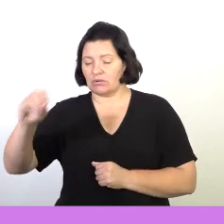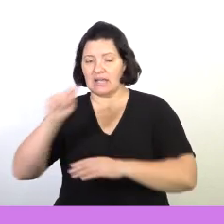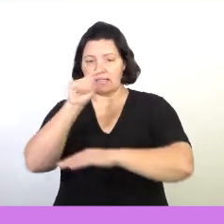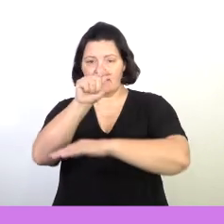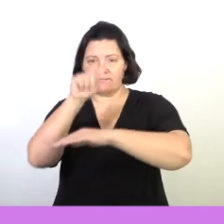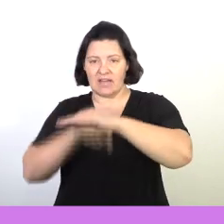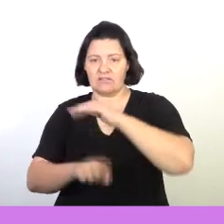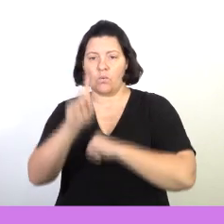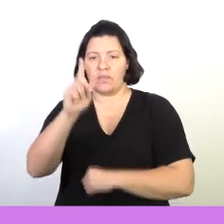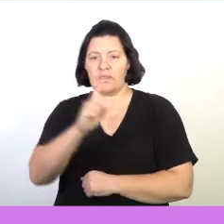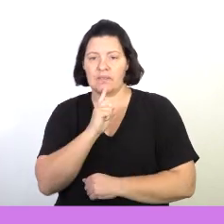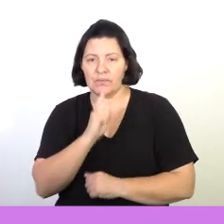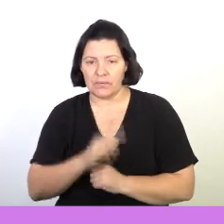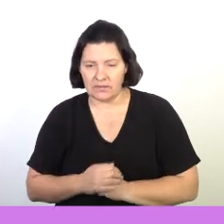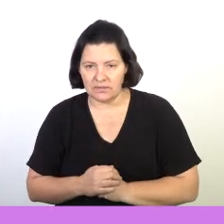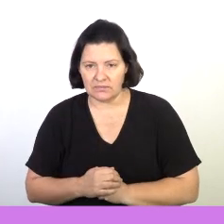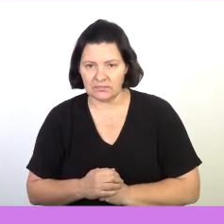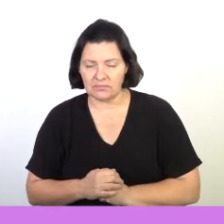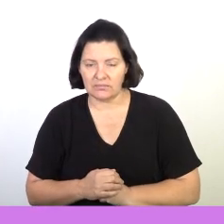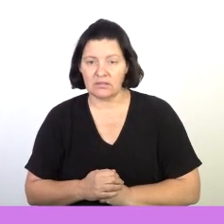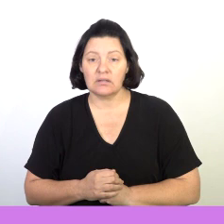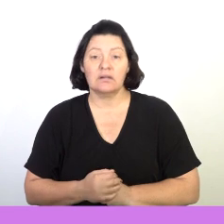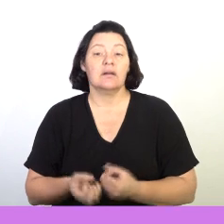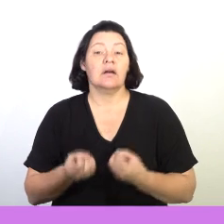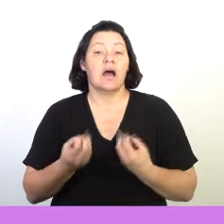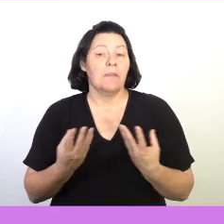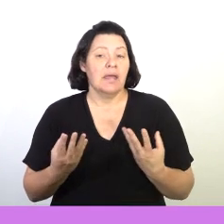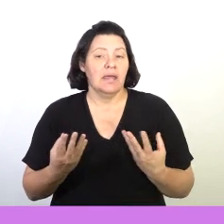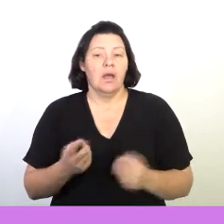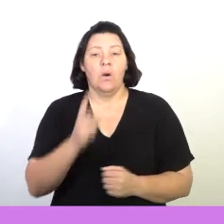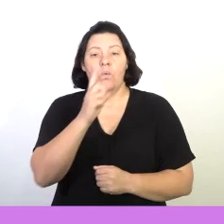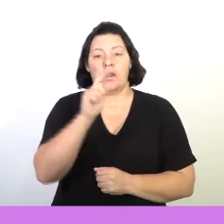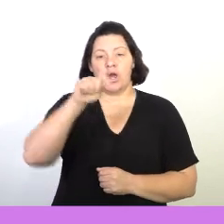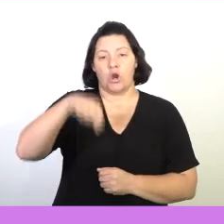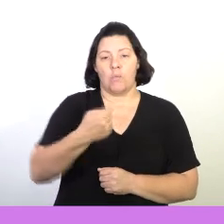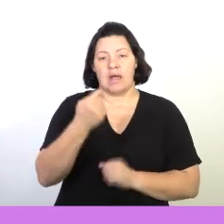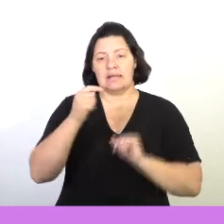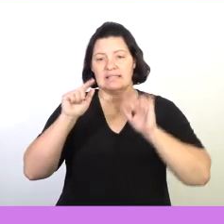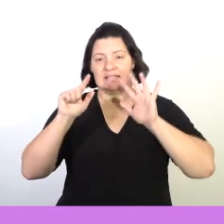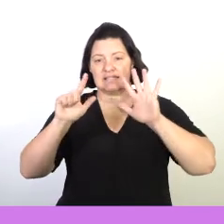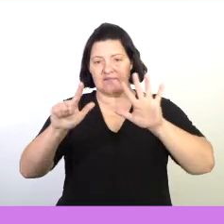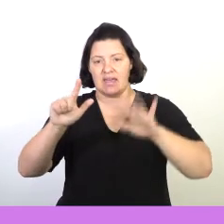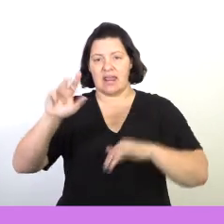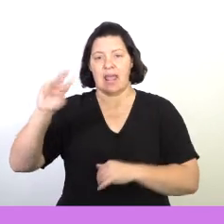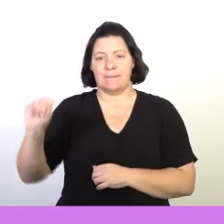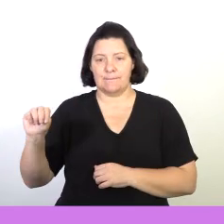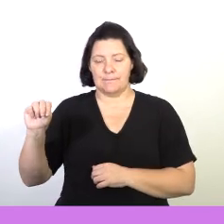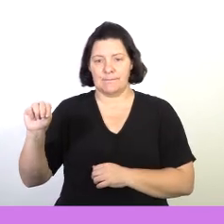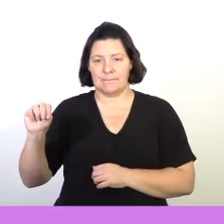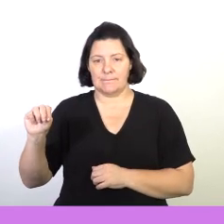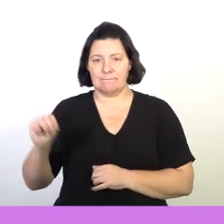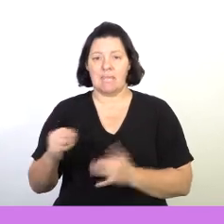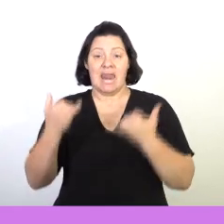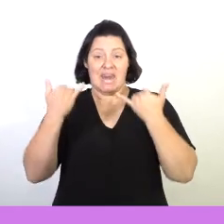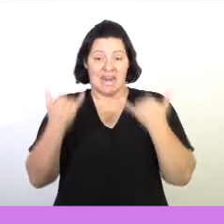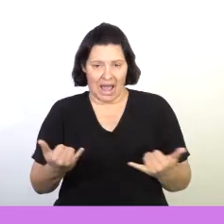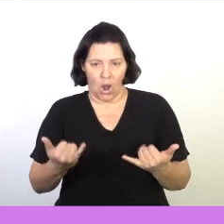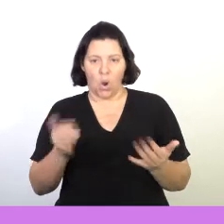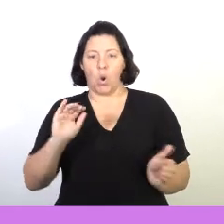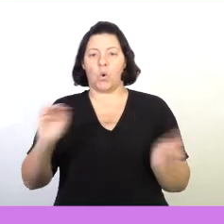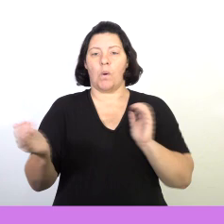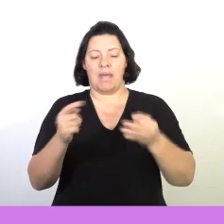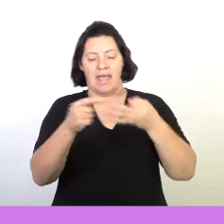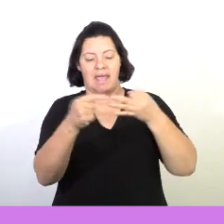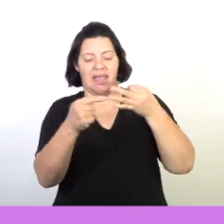1,700 divided by 1,000. This gives us 1,7 meters. Now